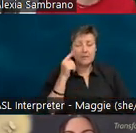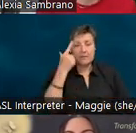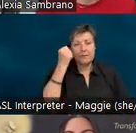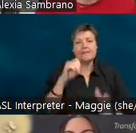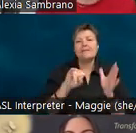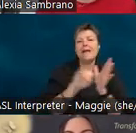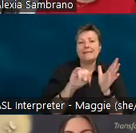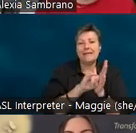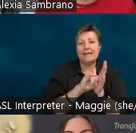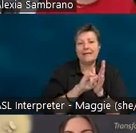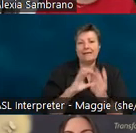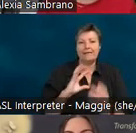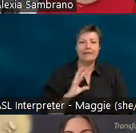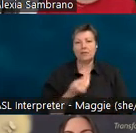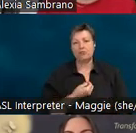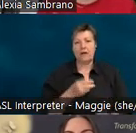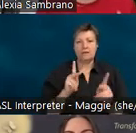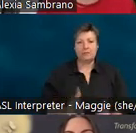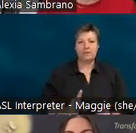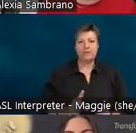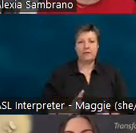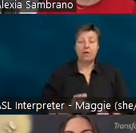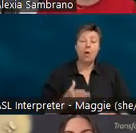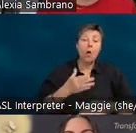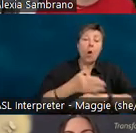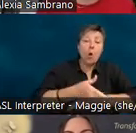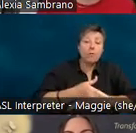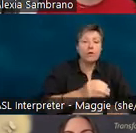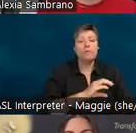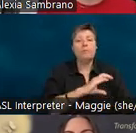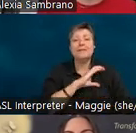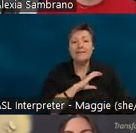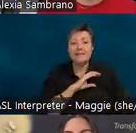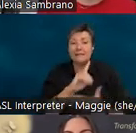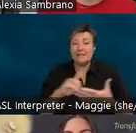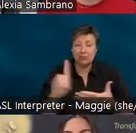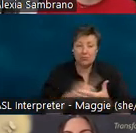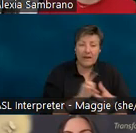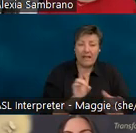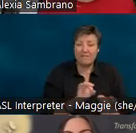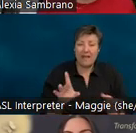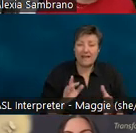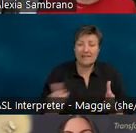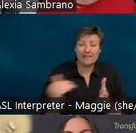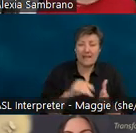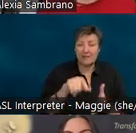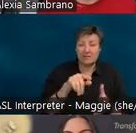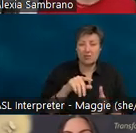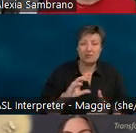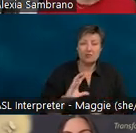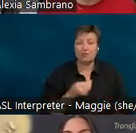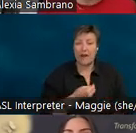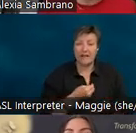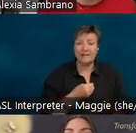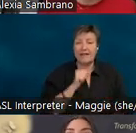person. So due to the history of over-policing and discrimination and violence against trans and gender nonconforming folks by police officers and other